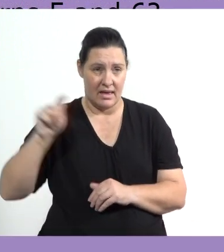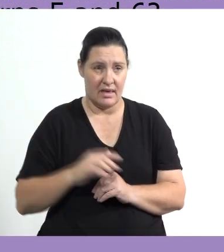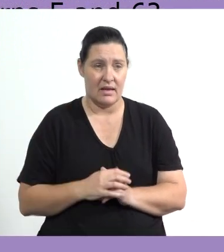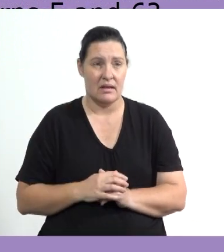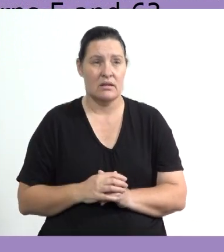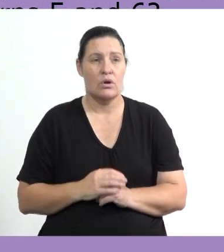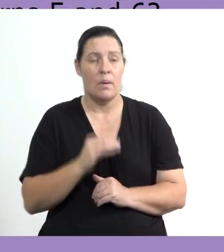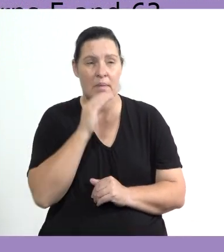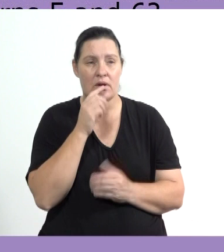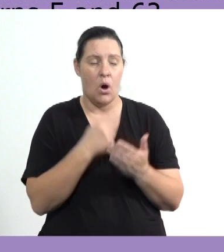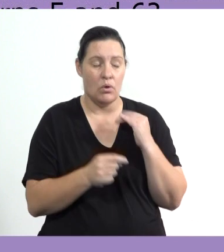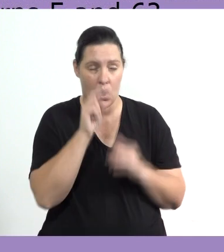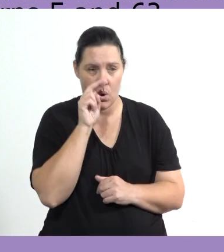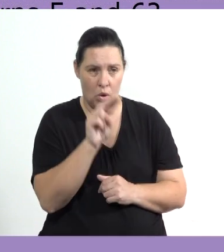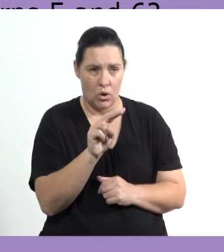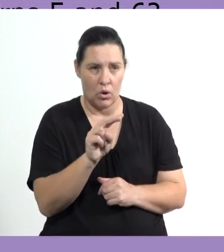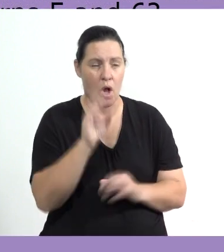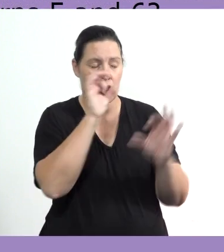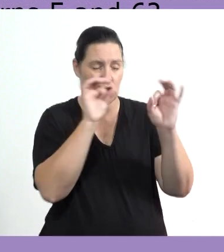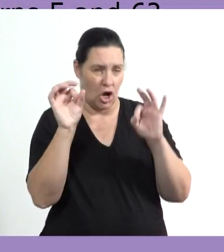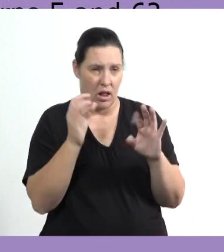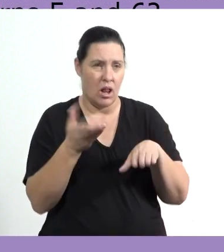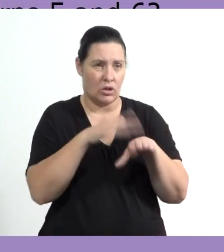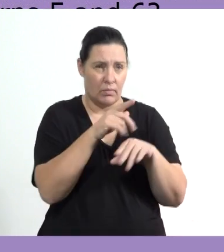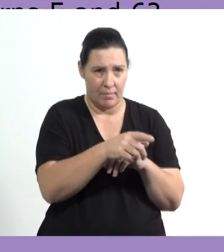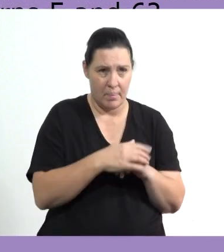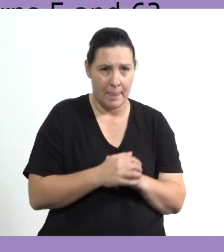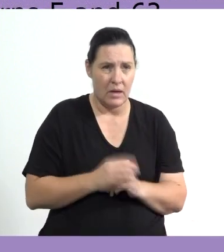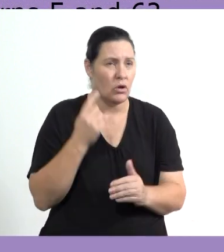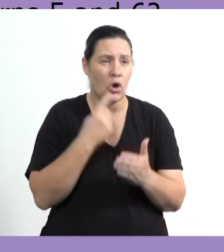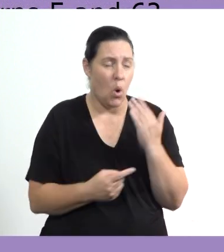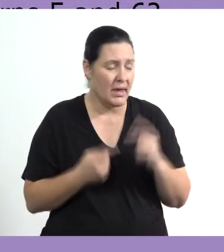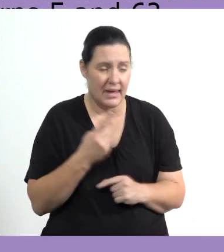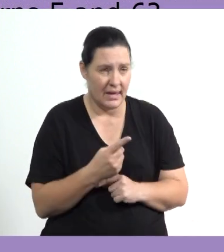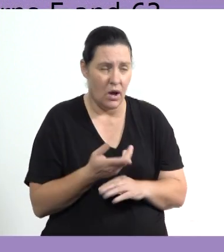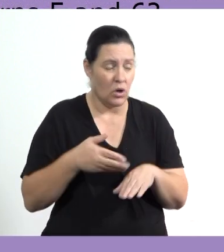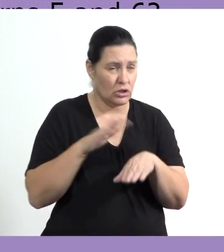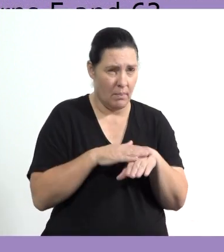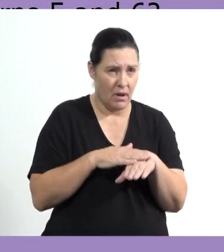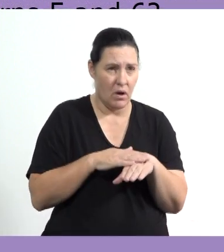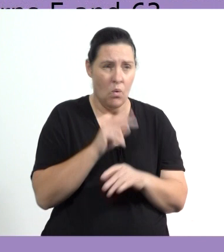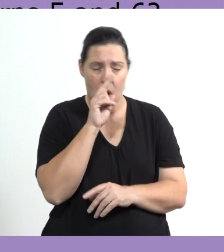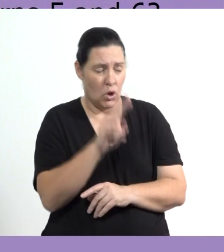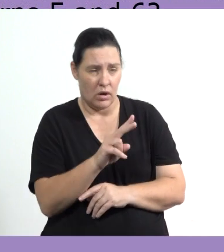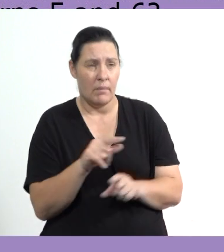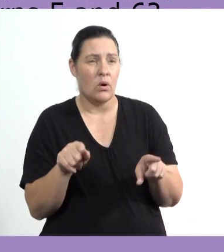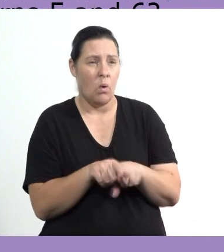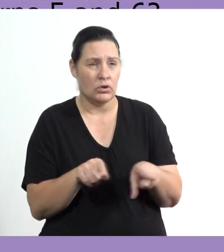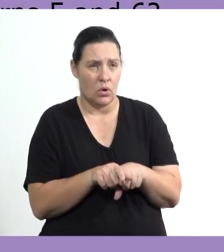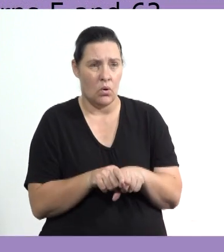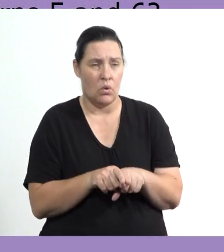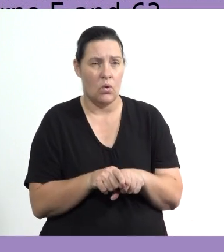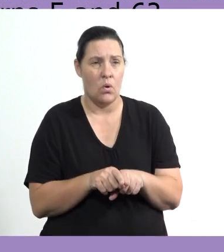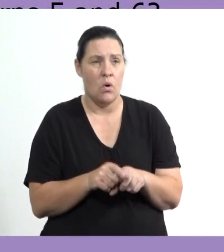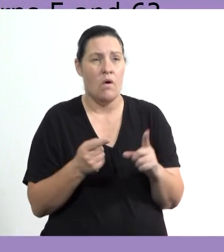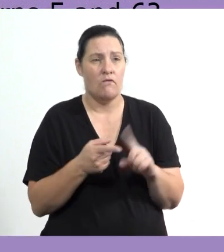colored in. So that's only when we are looking at the circles that are on top. But it's not only the circles that are on top that we can look at, but